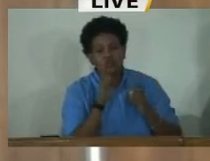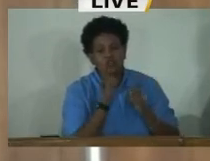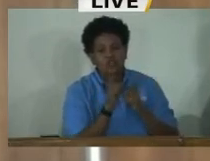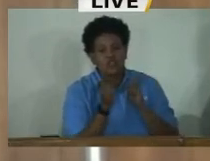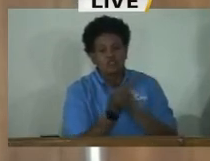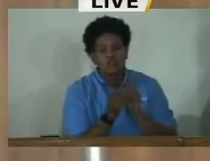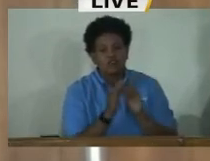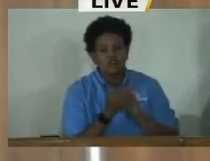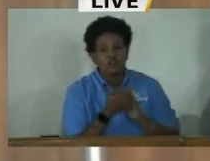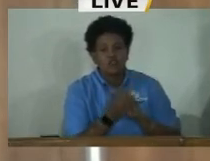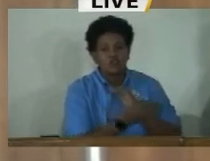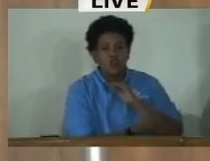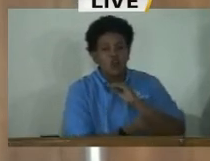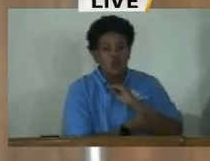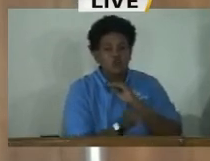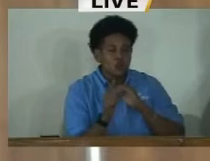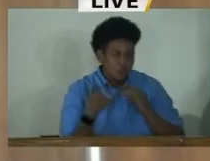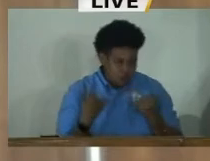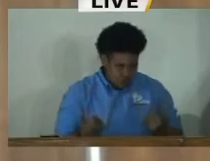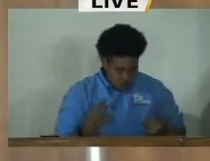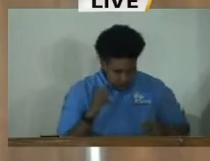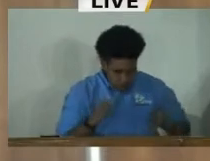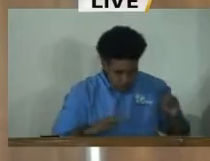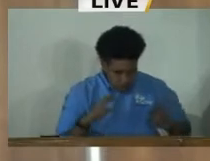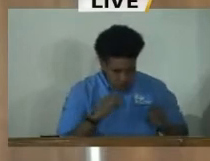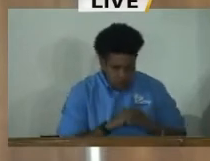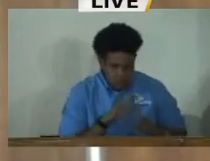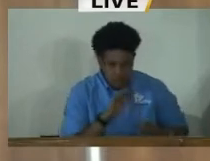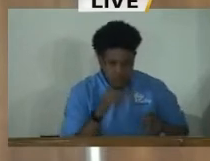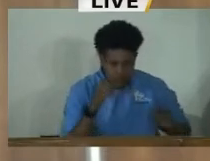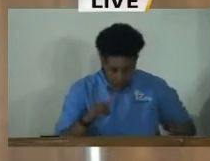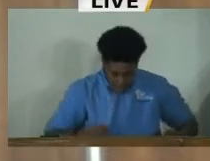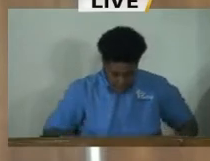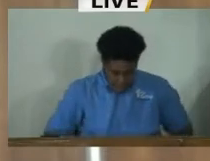transform Jamaica to the country for which we all yearn.